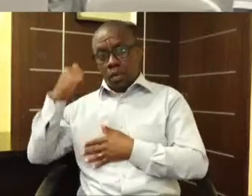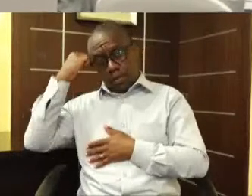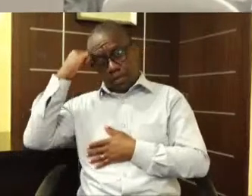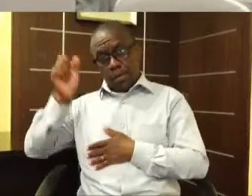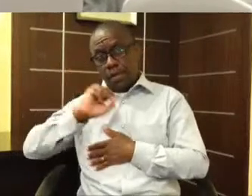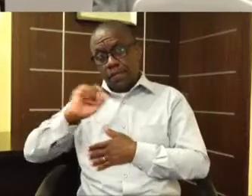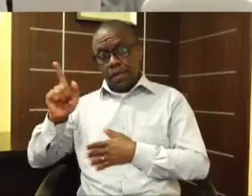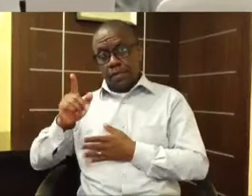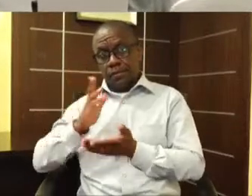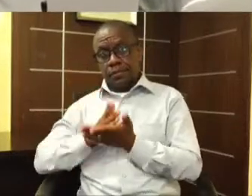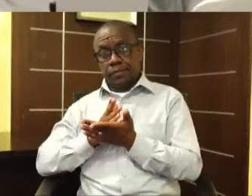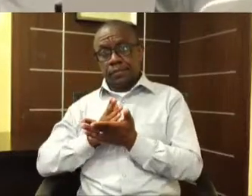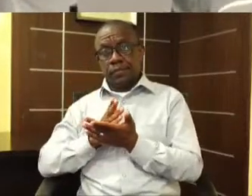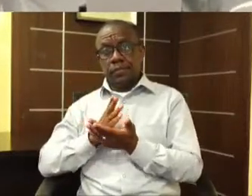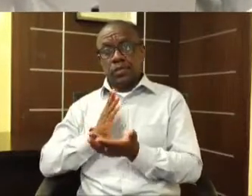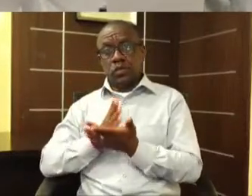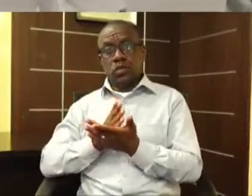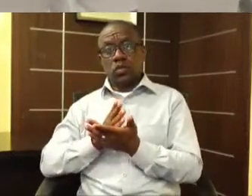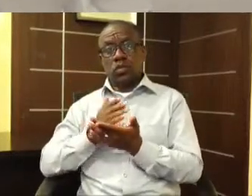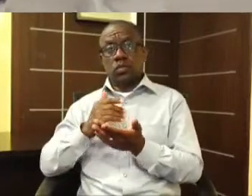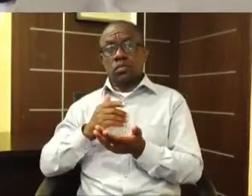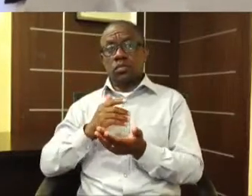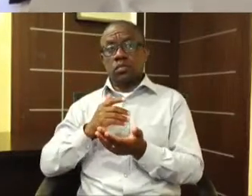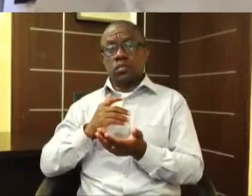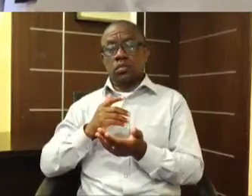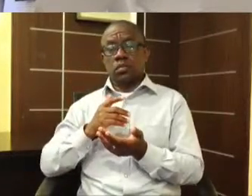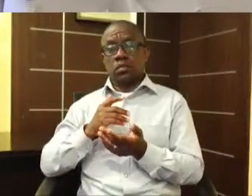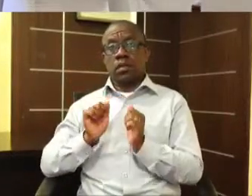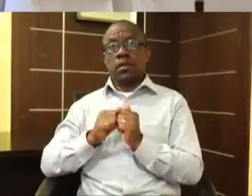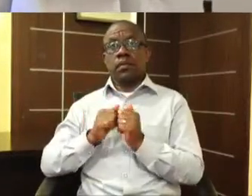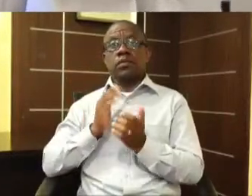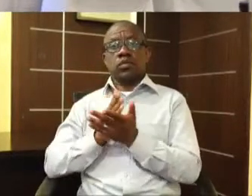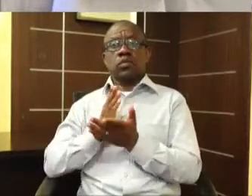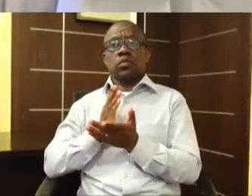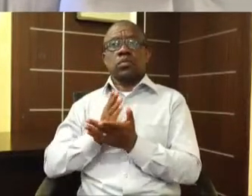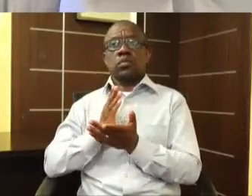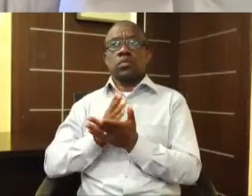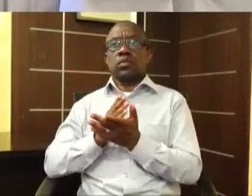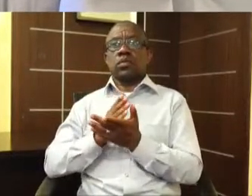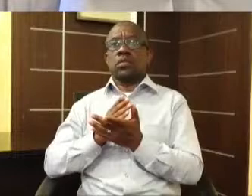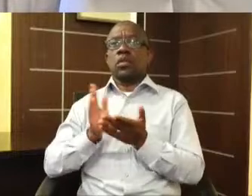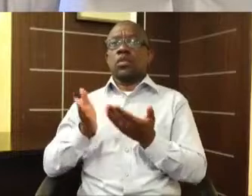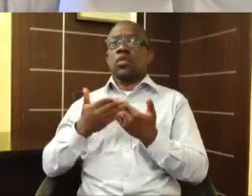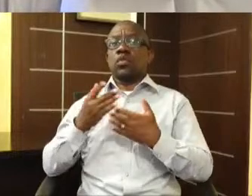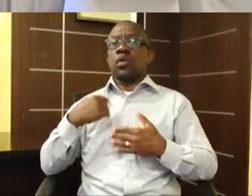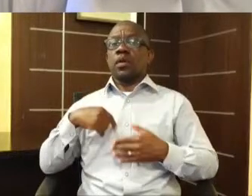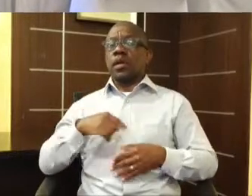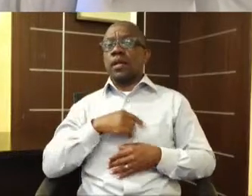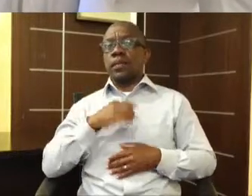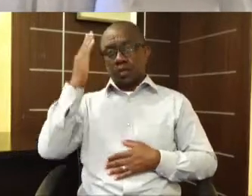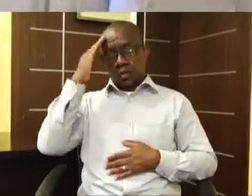Of course, let me say, basically, to make, you know, the ministry, you always say that every learner